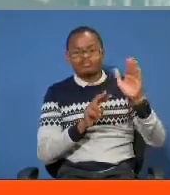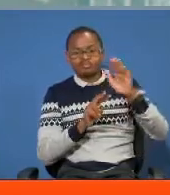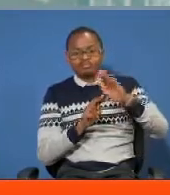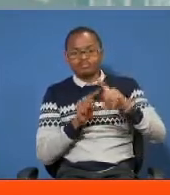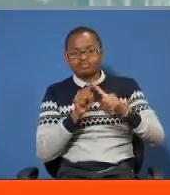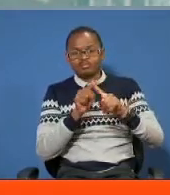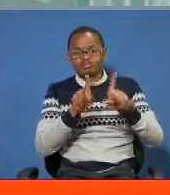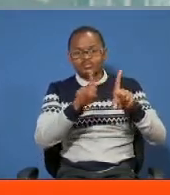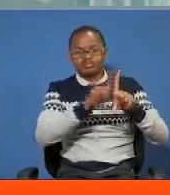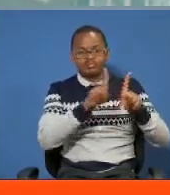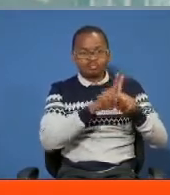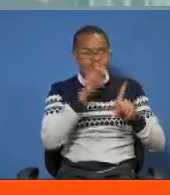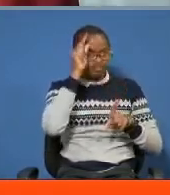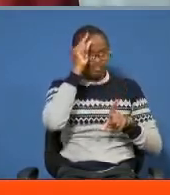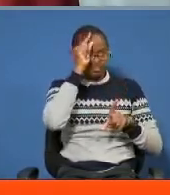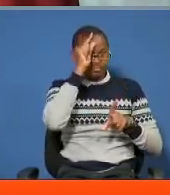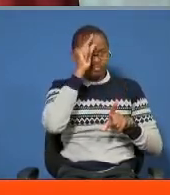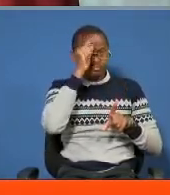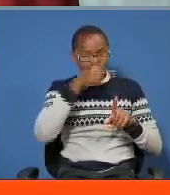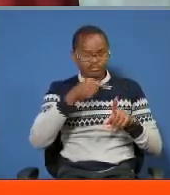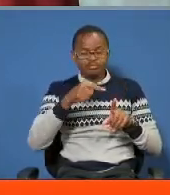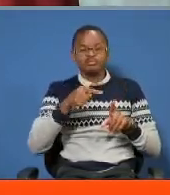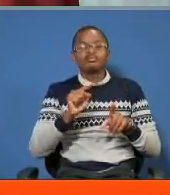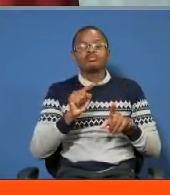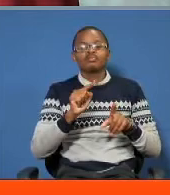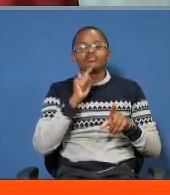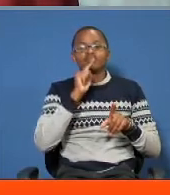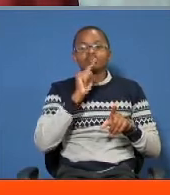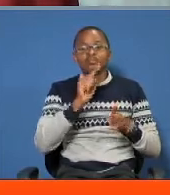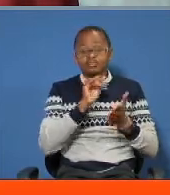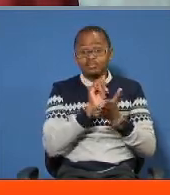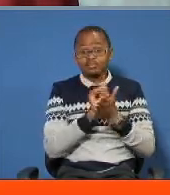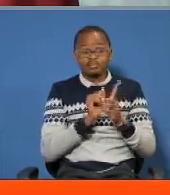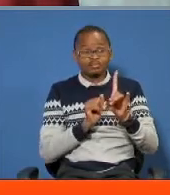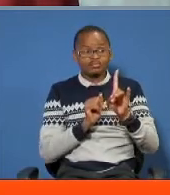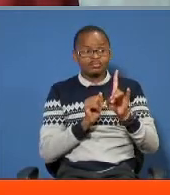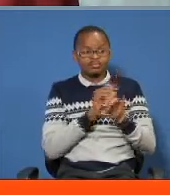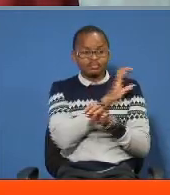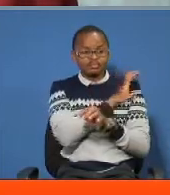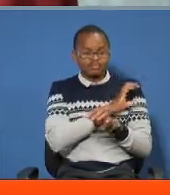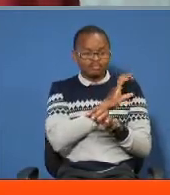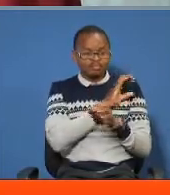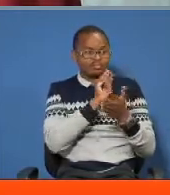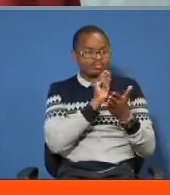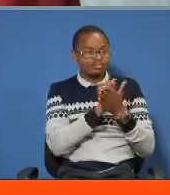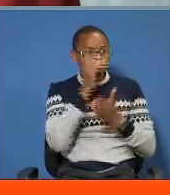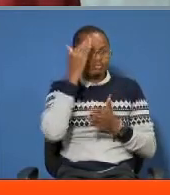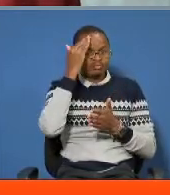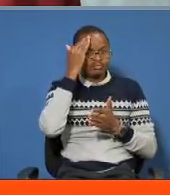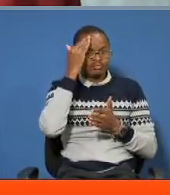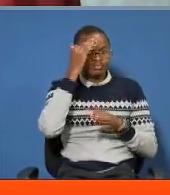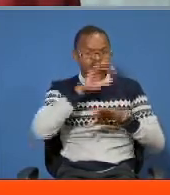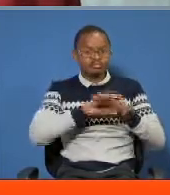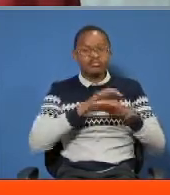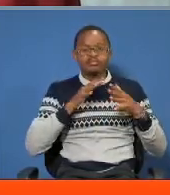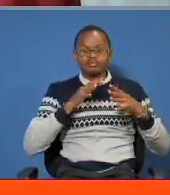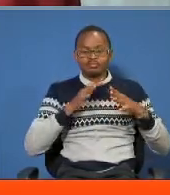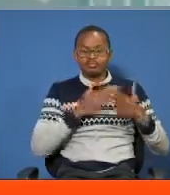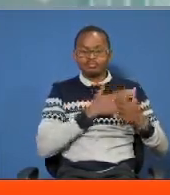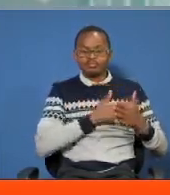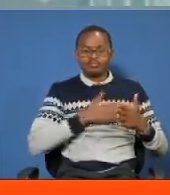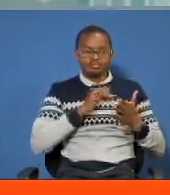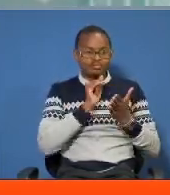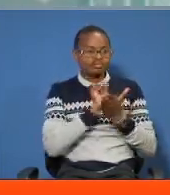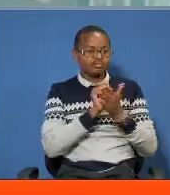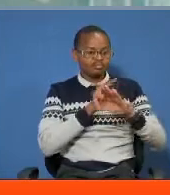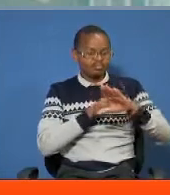value back to the same government, all right? So that's one element where we're trying to, you know, get people